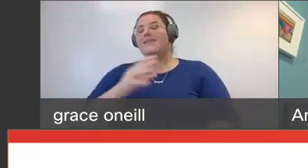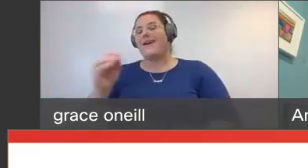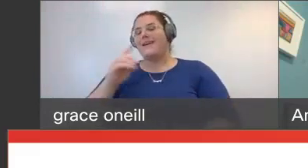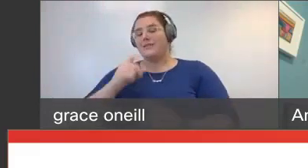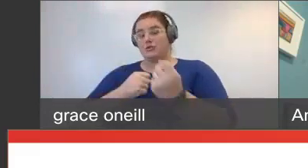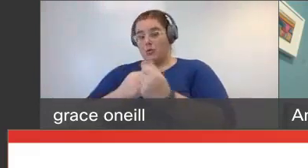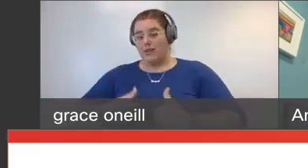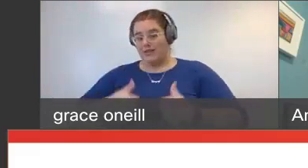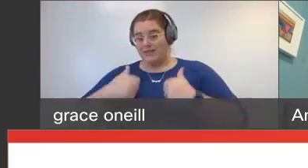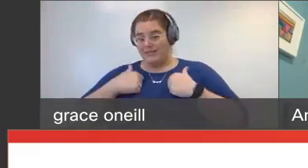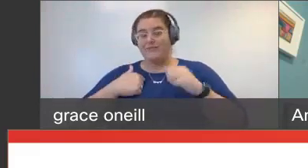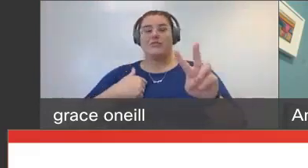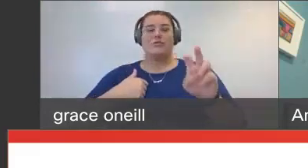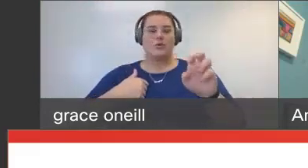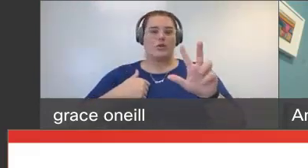living.